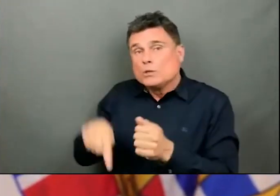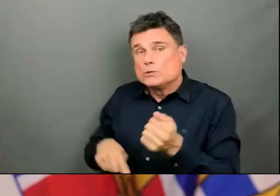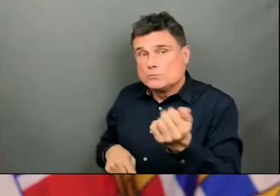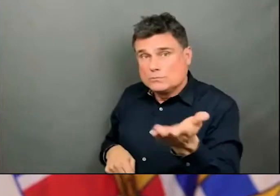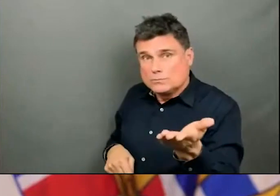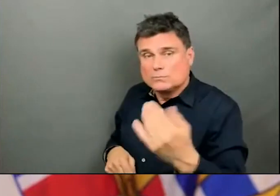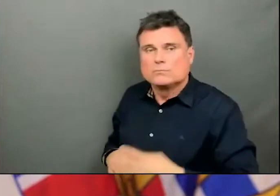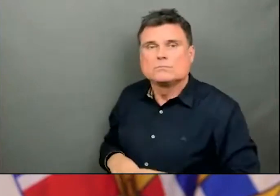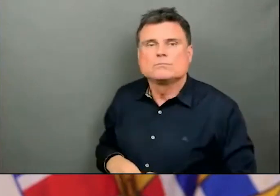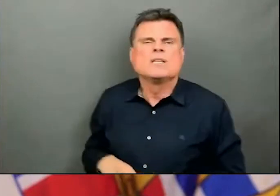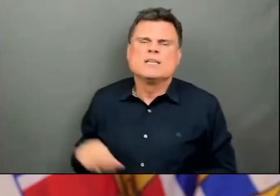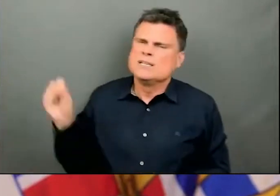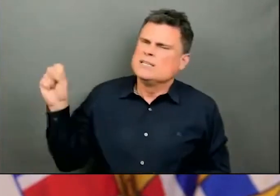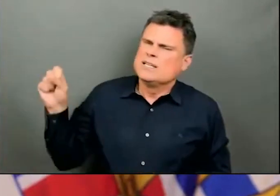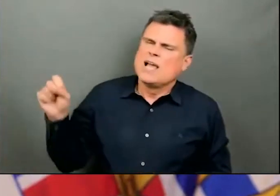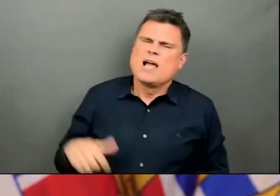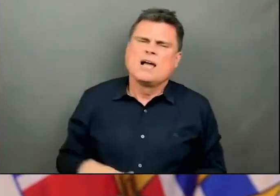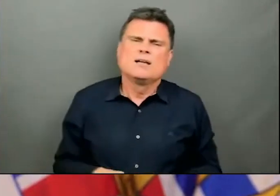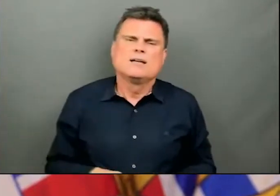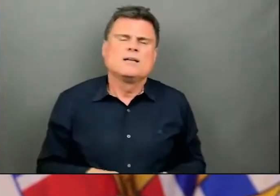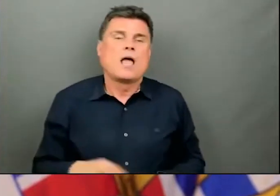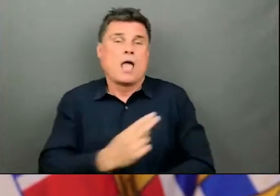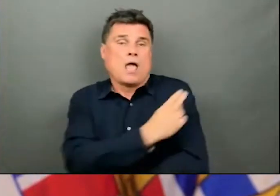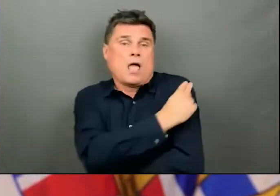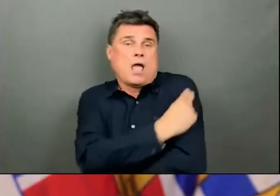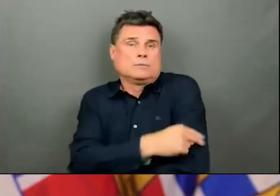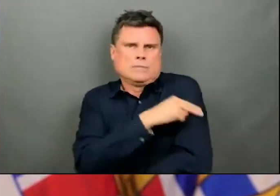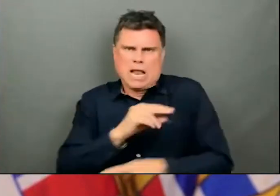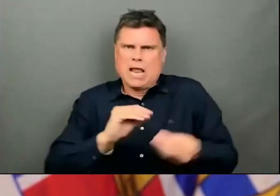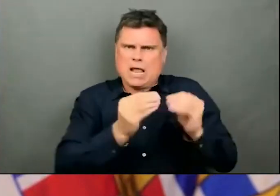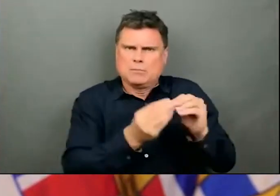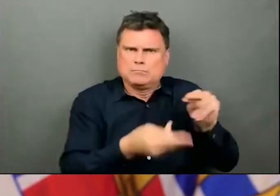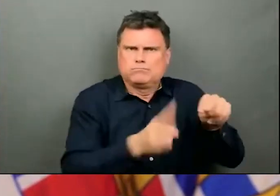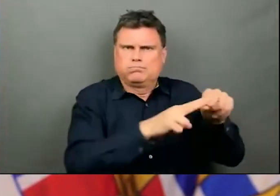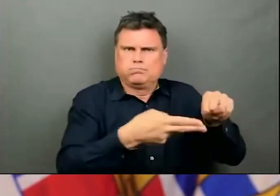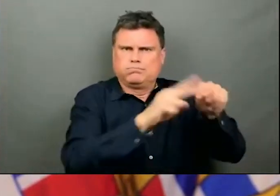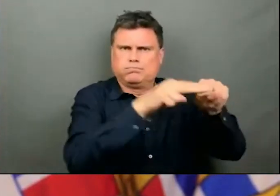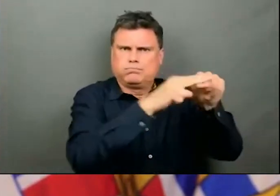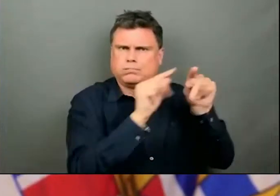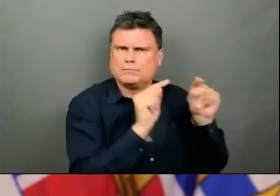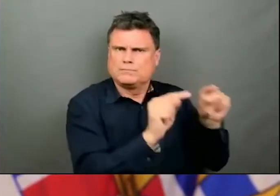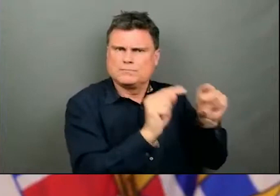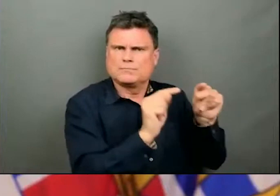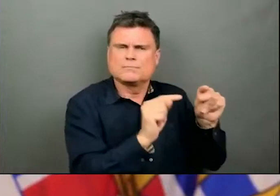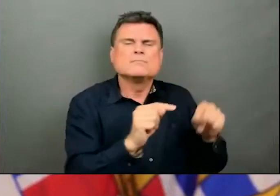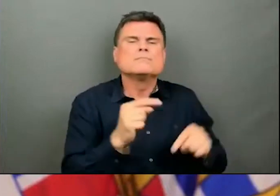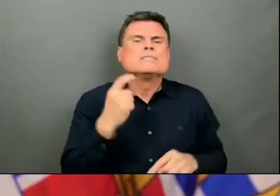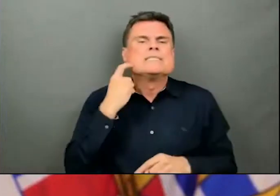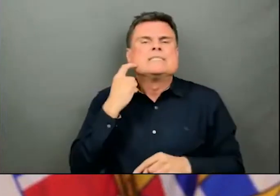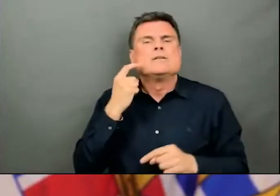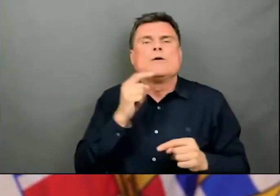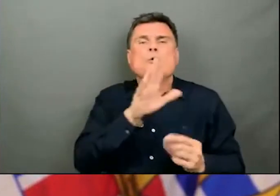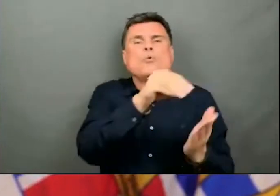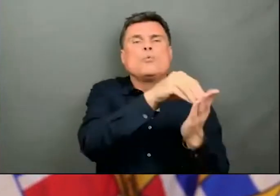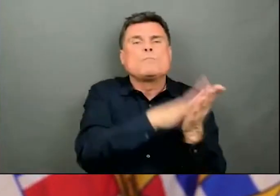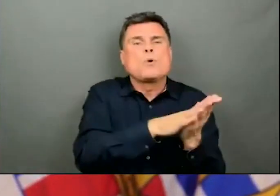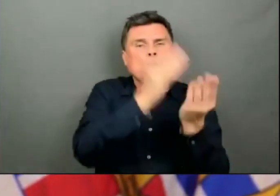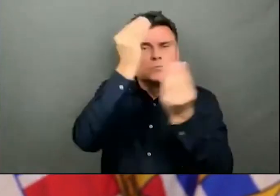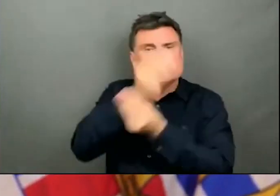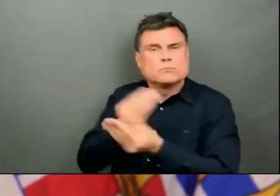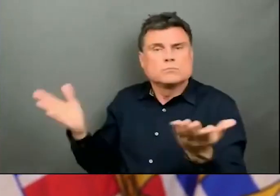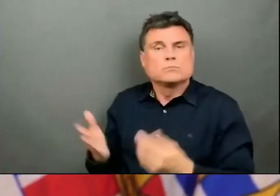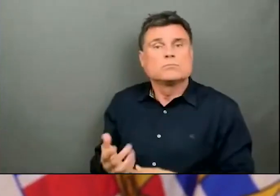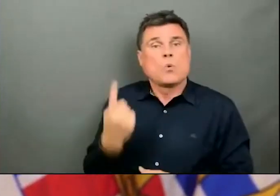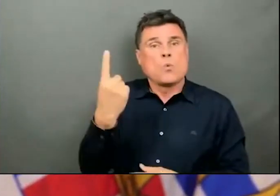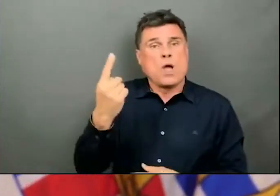Yes, looking at the hospitalizations increasing and the most recent surveillance report, seeing the tragic death of the child under 2